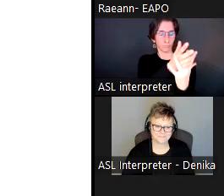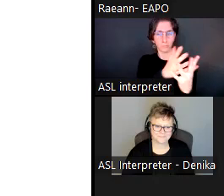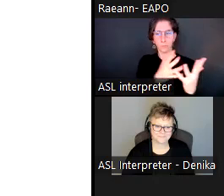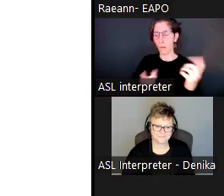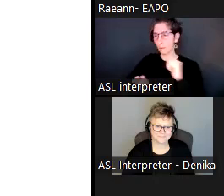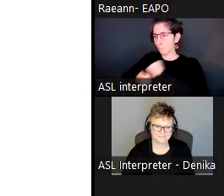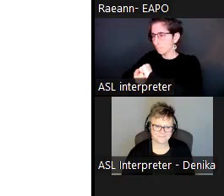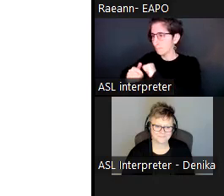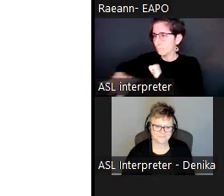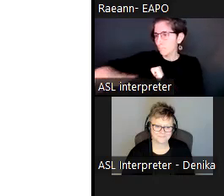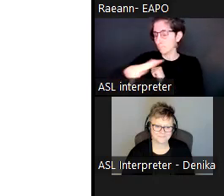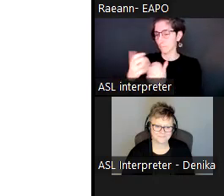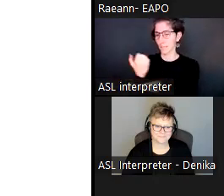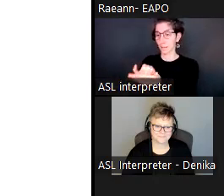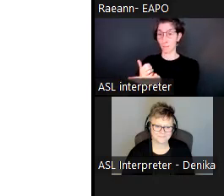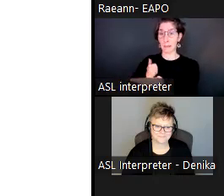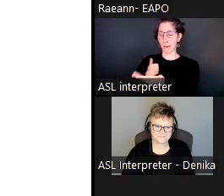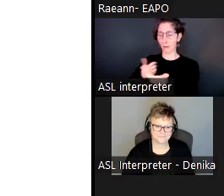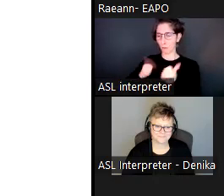maintain Canada's economy.